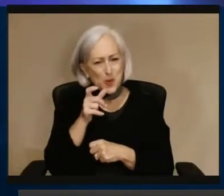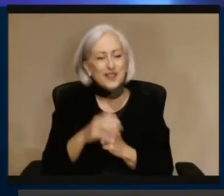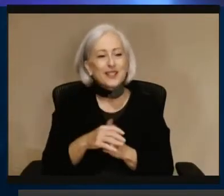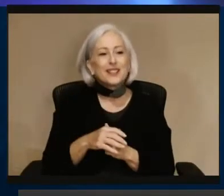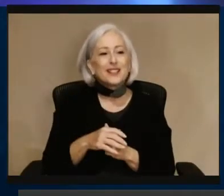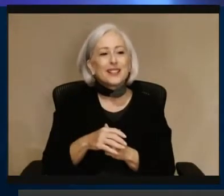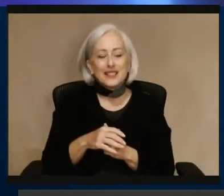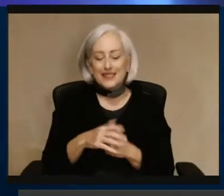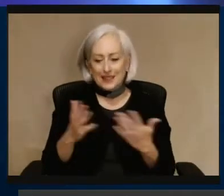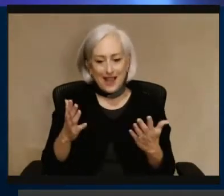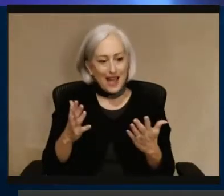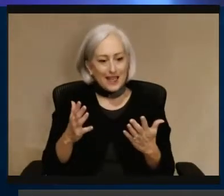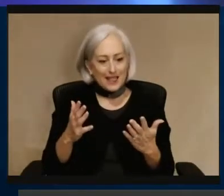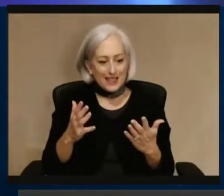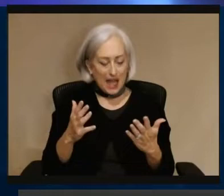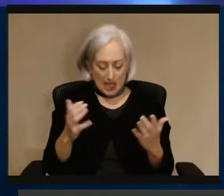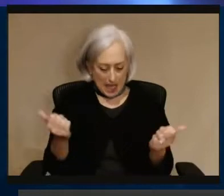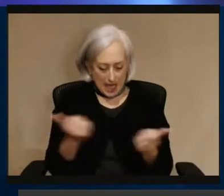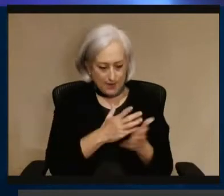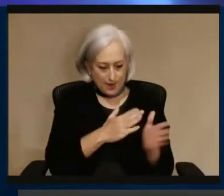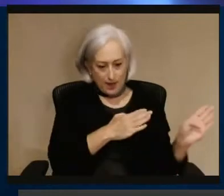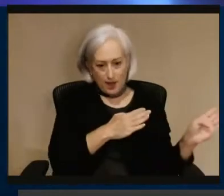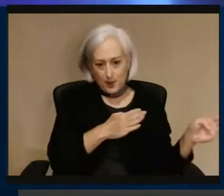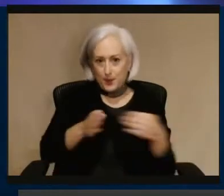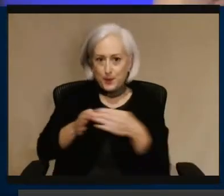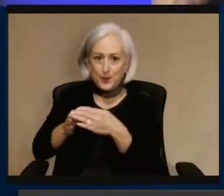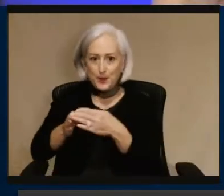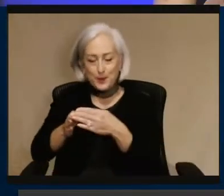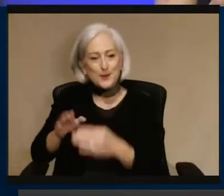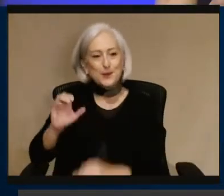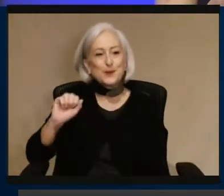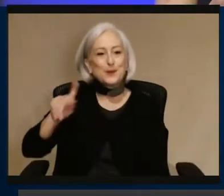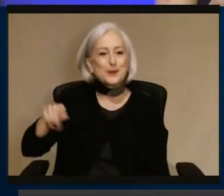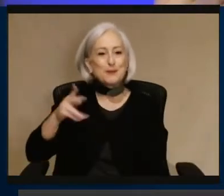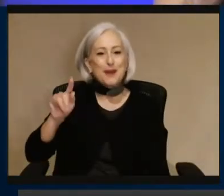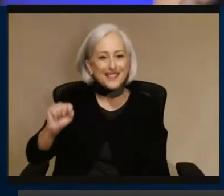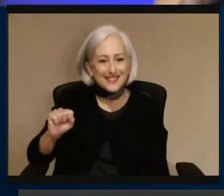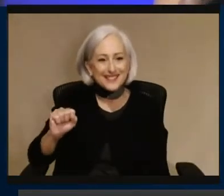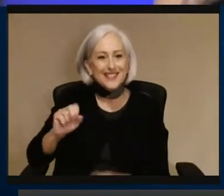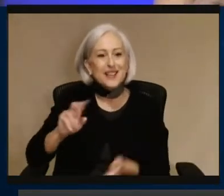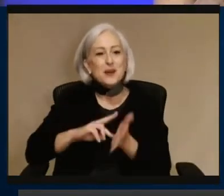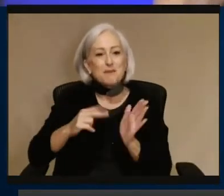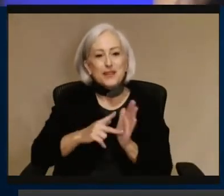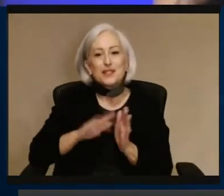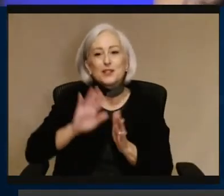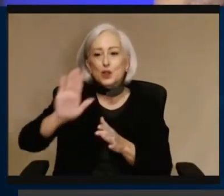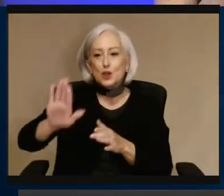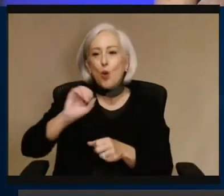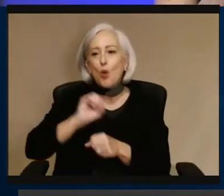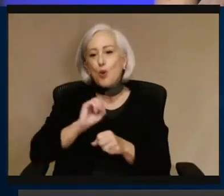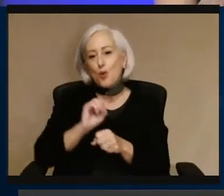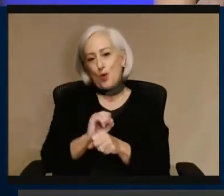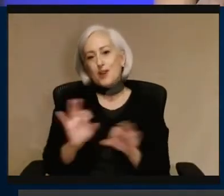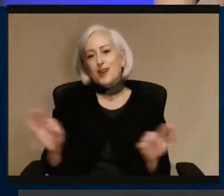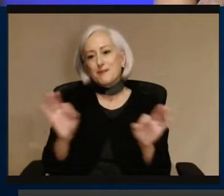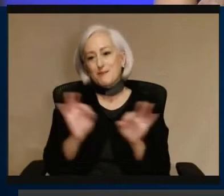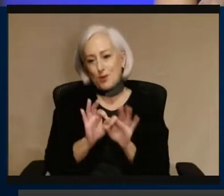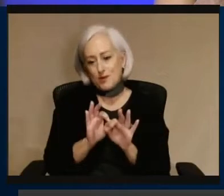degrees to the Specs here in Kansas City. So I just want to let you know that the work you're doing matters. It's being seen and it's being